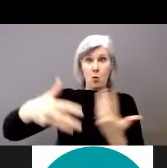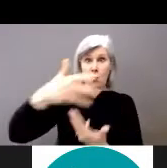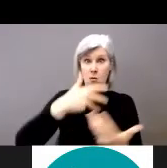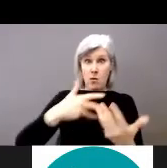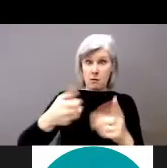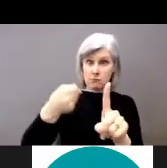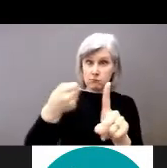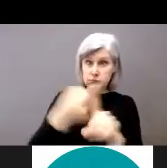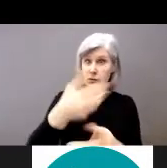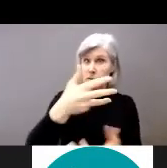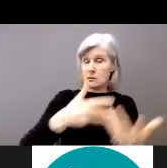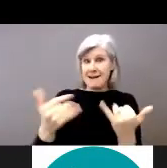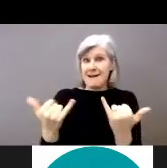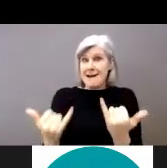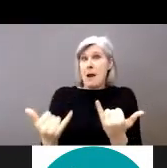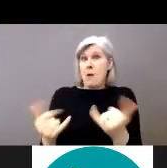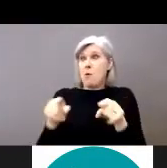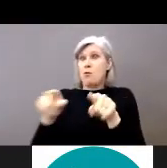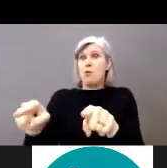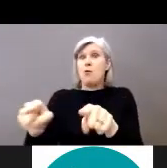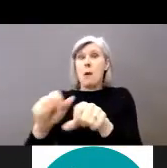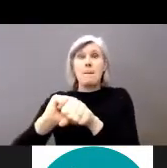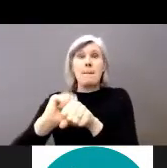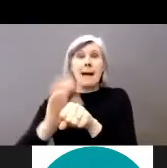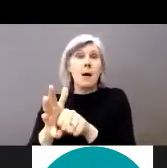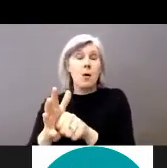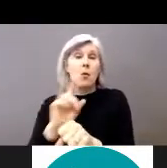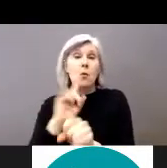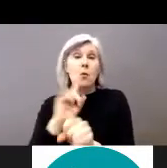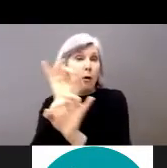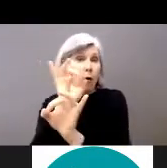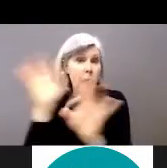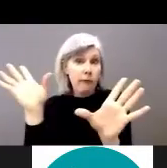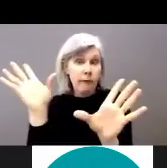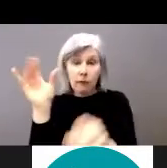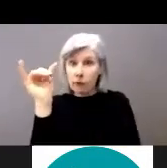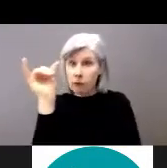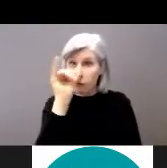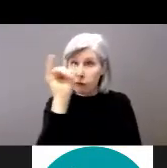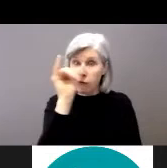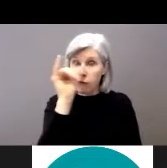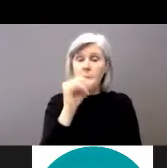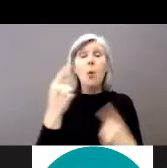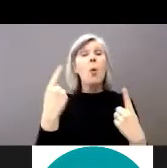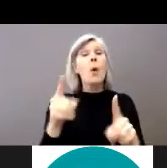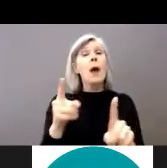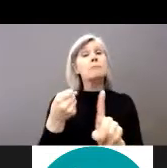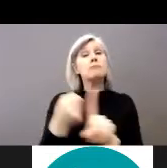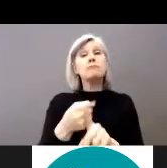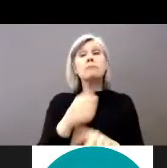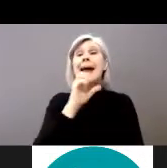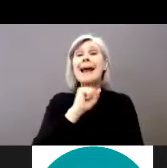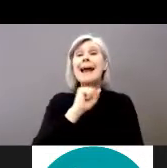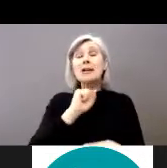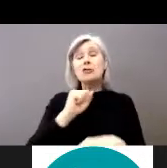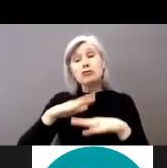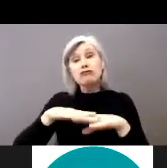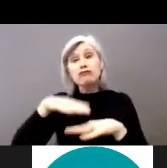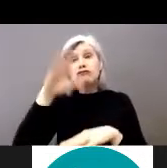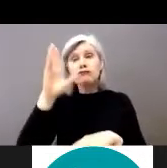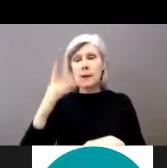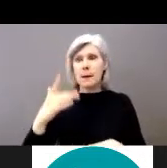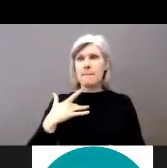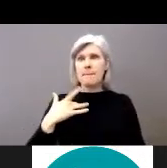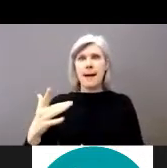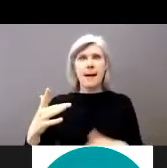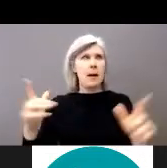it's always been a big risk factor as people start to age. You go through social and economic changes,